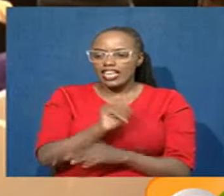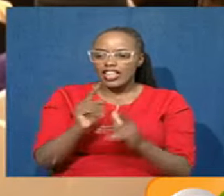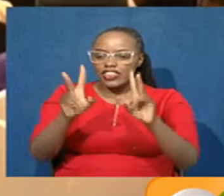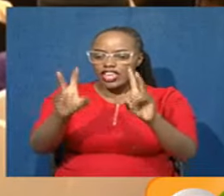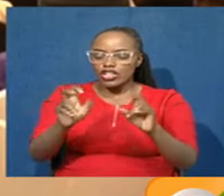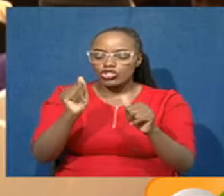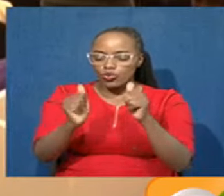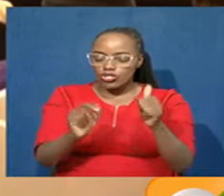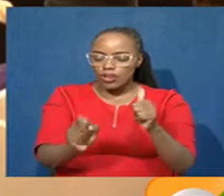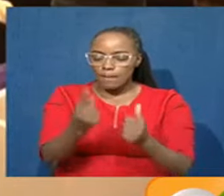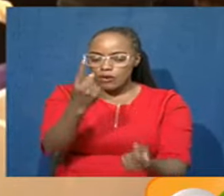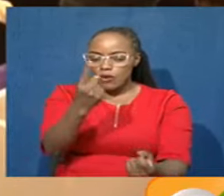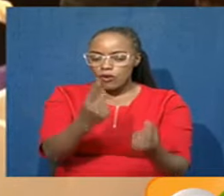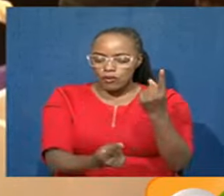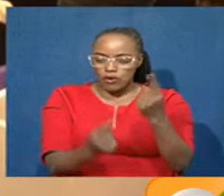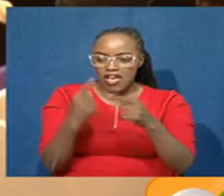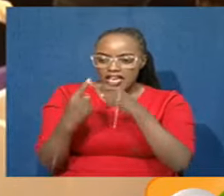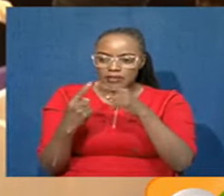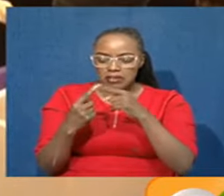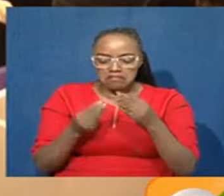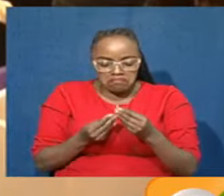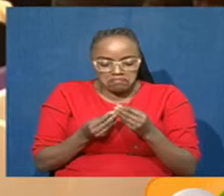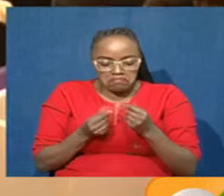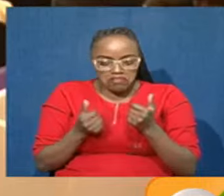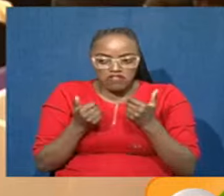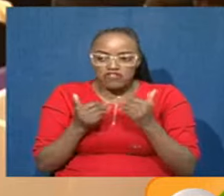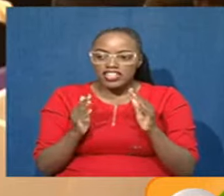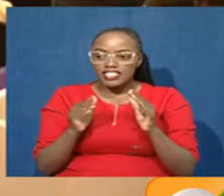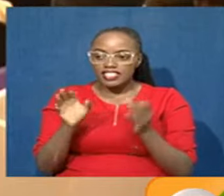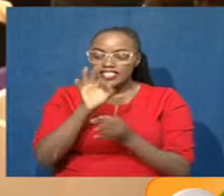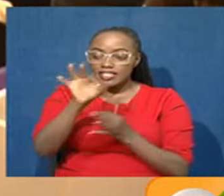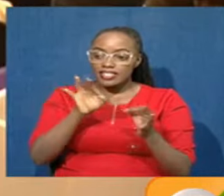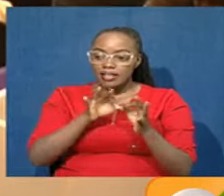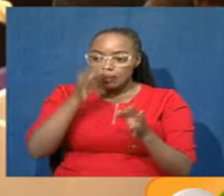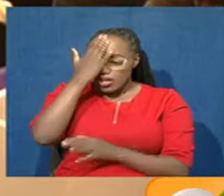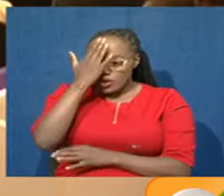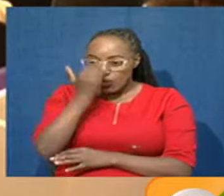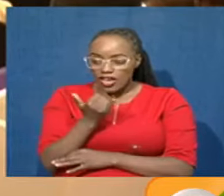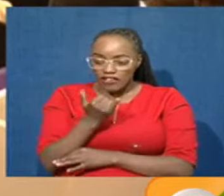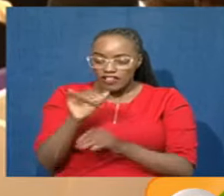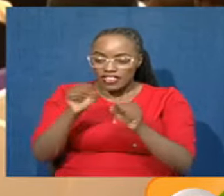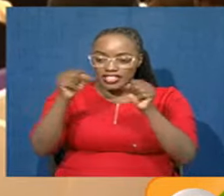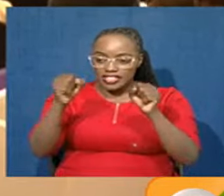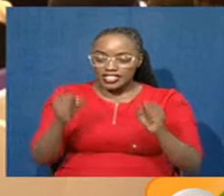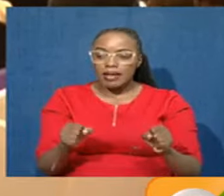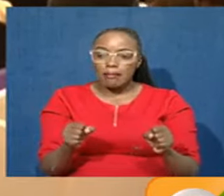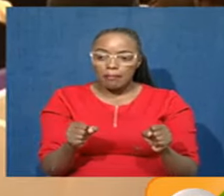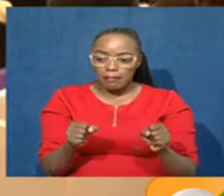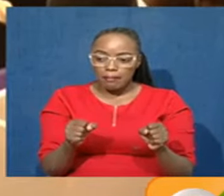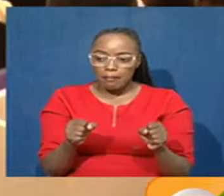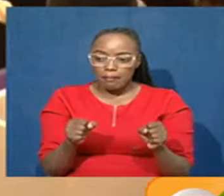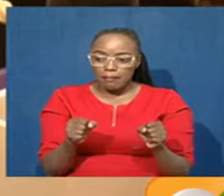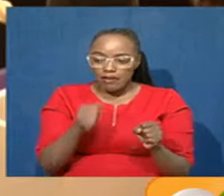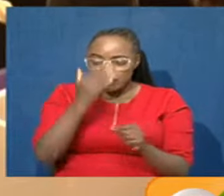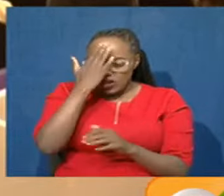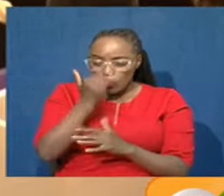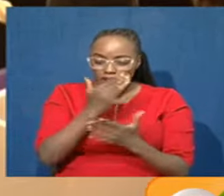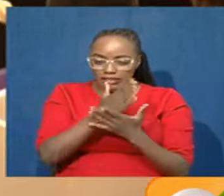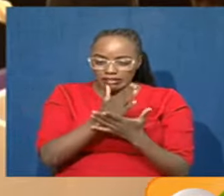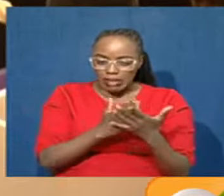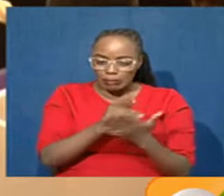that we encountered had been resolved, and specifically because of the system. Because some